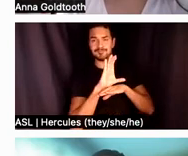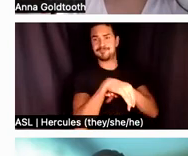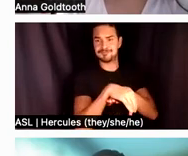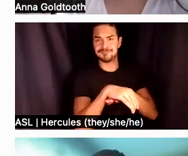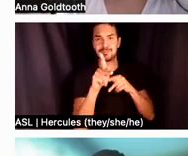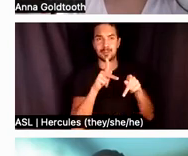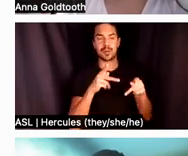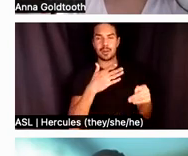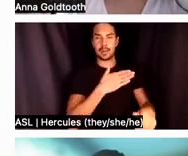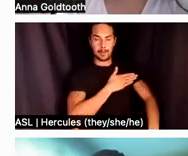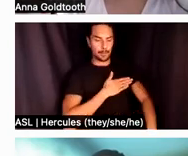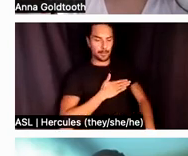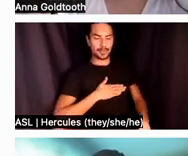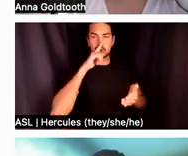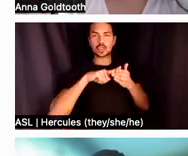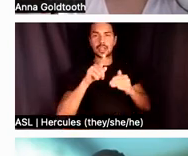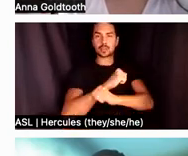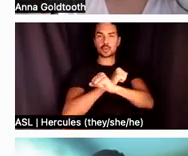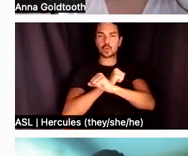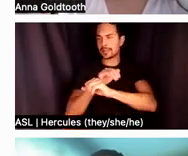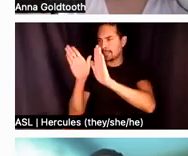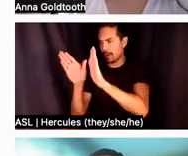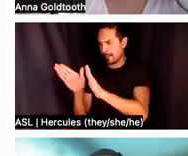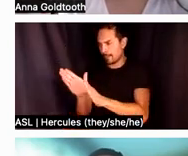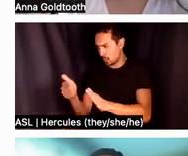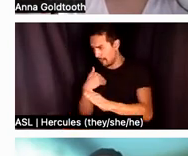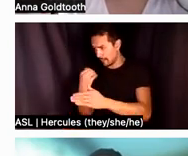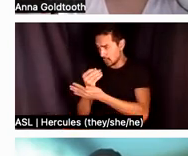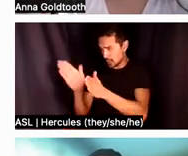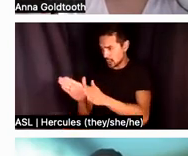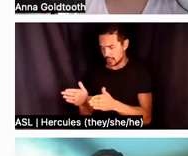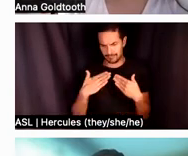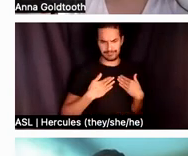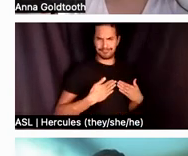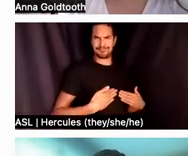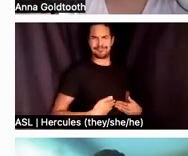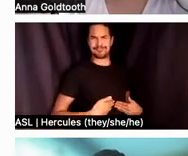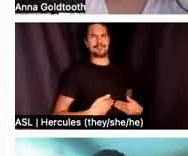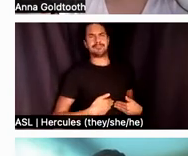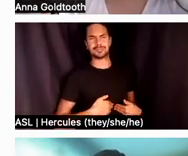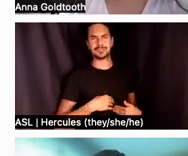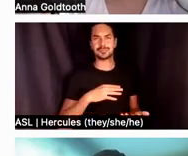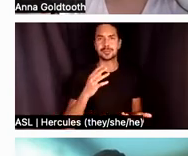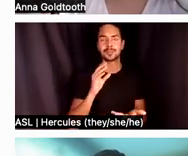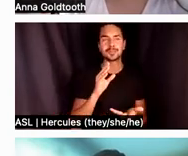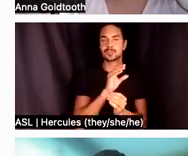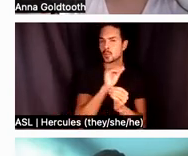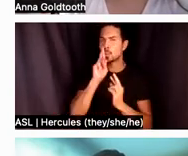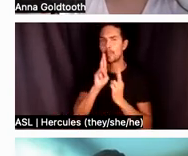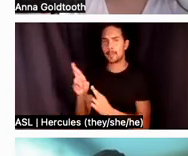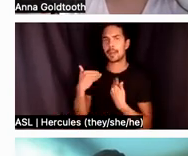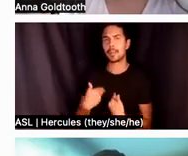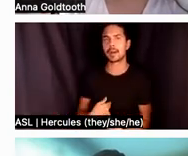all the time, or like, or when we aren't respecting their right to choose their own